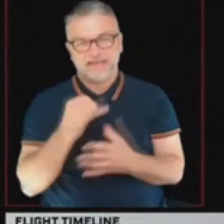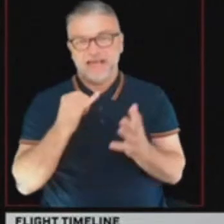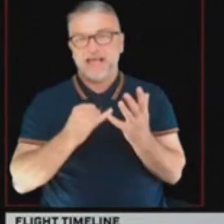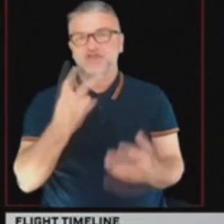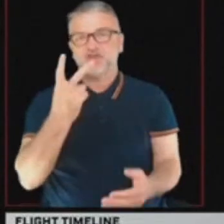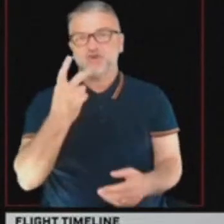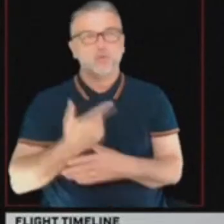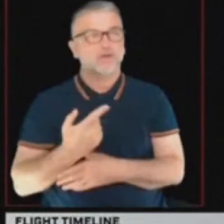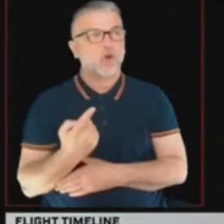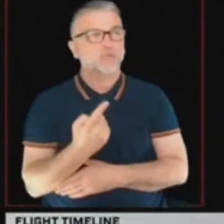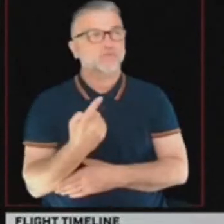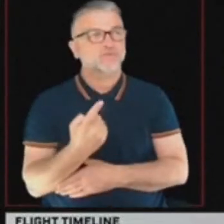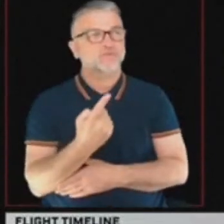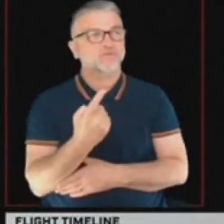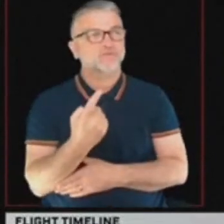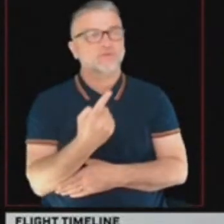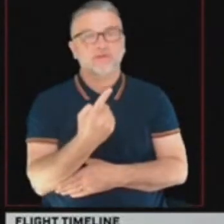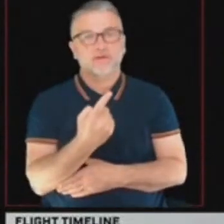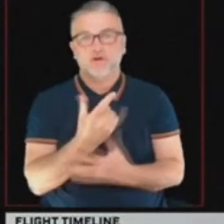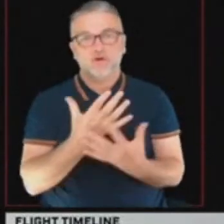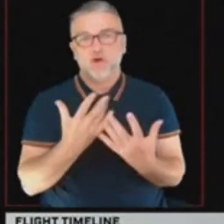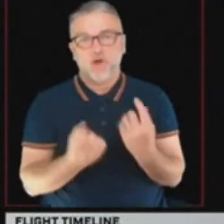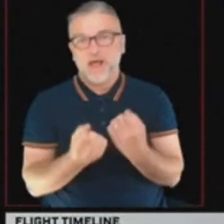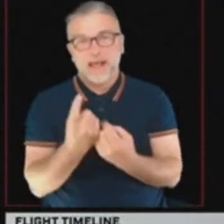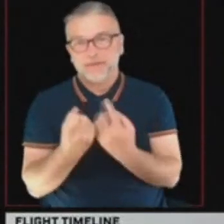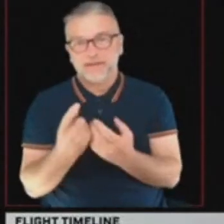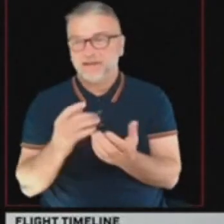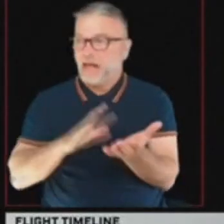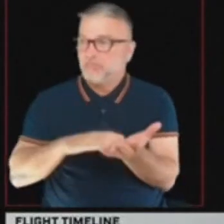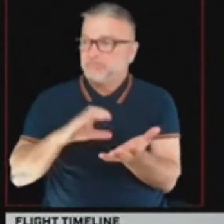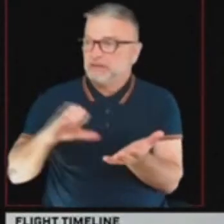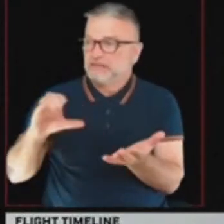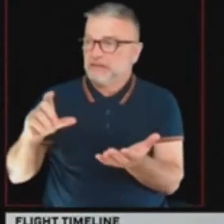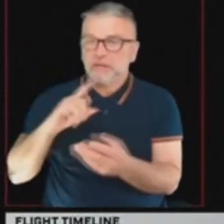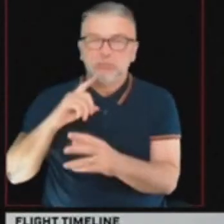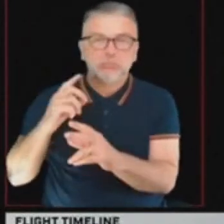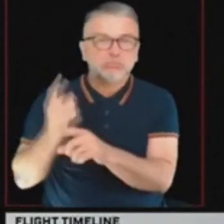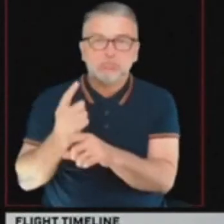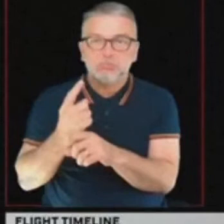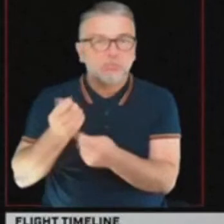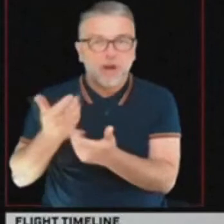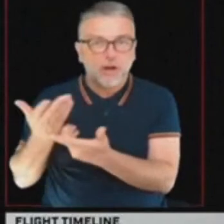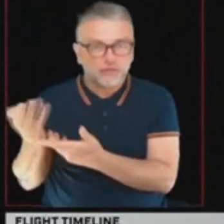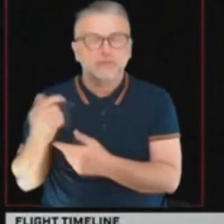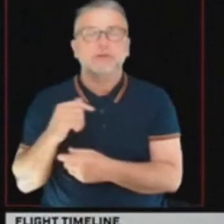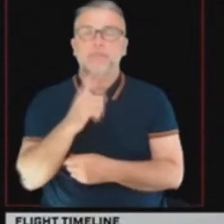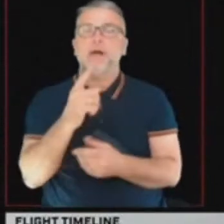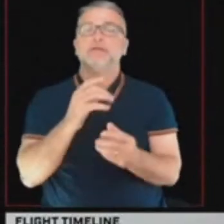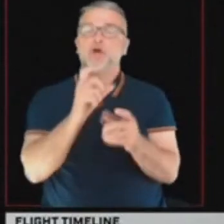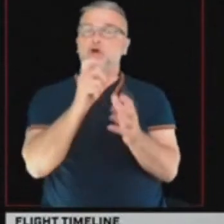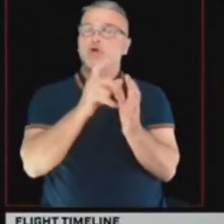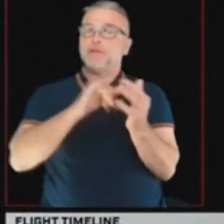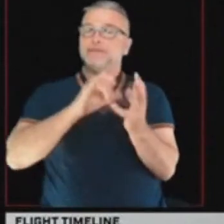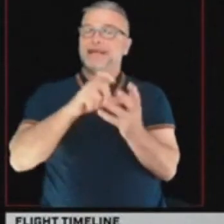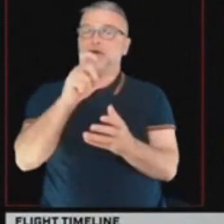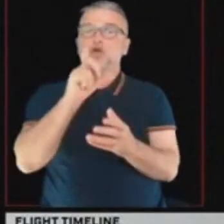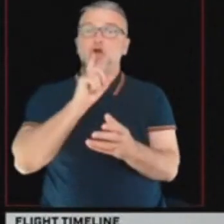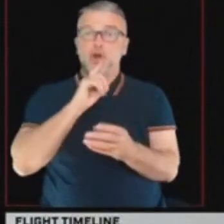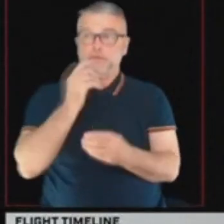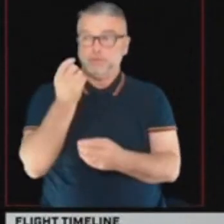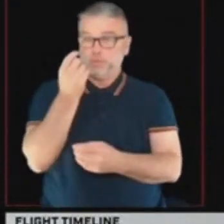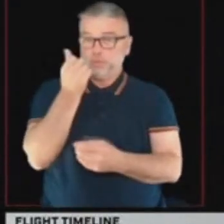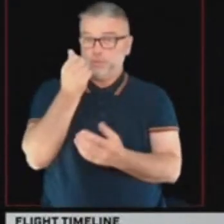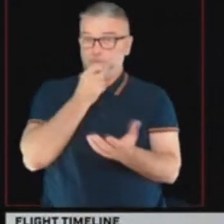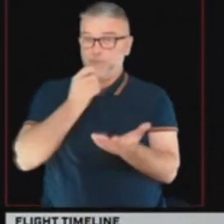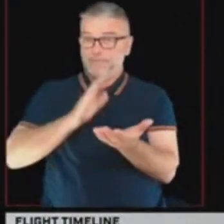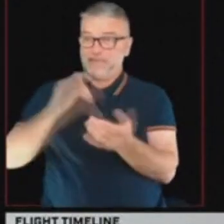not probably hearing a lot of audio come from the Mission Control Center. But I did want to let you know that Cosmic Girl is only minutes away from landing. That is